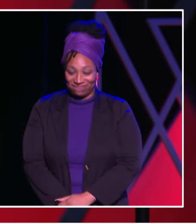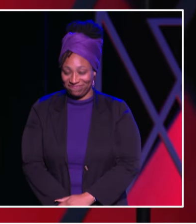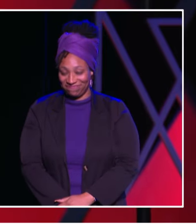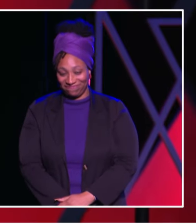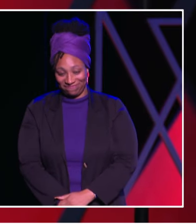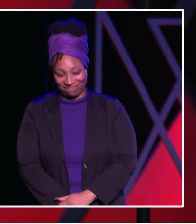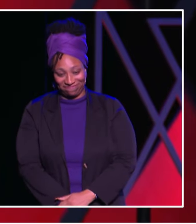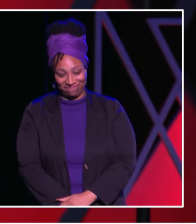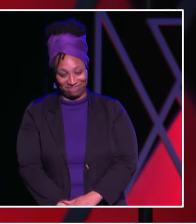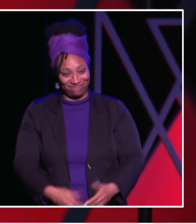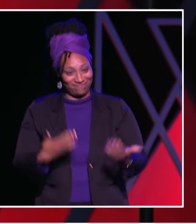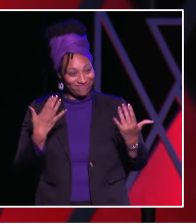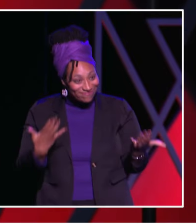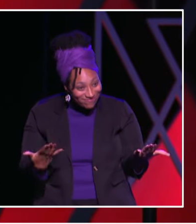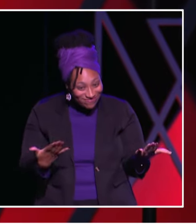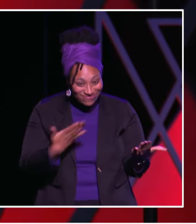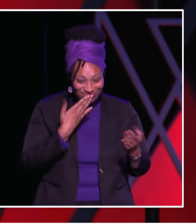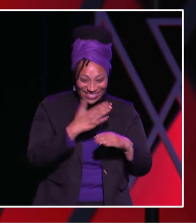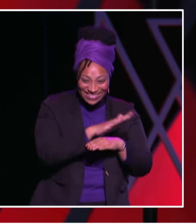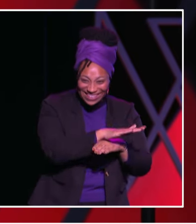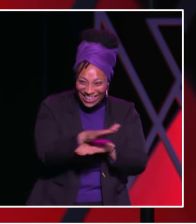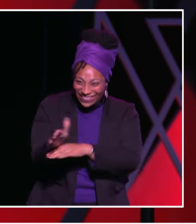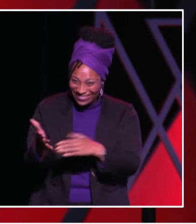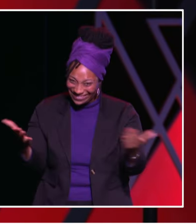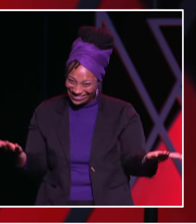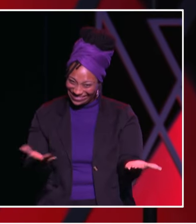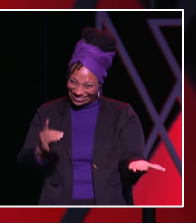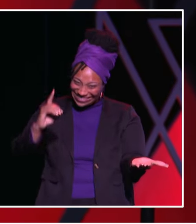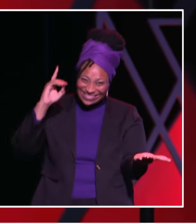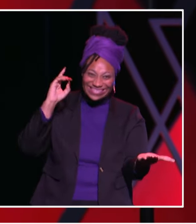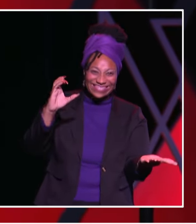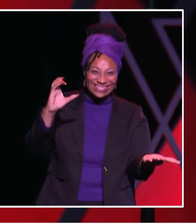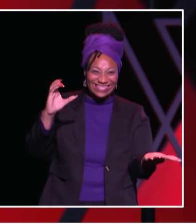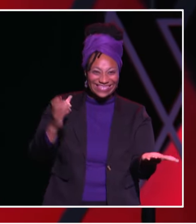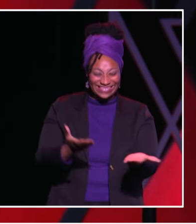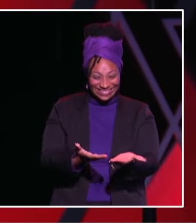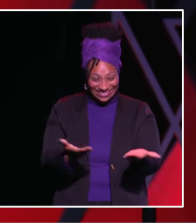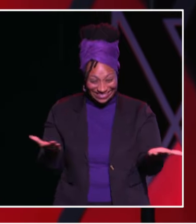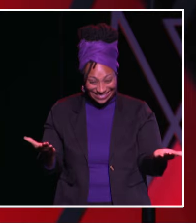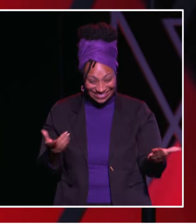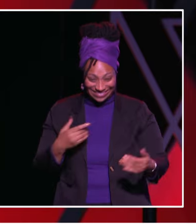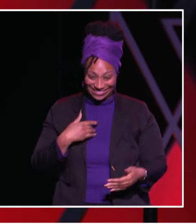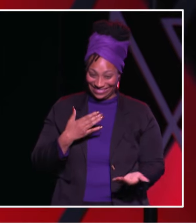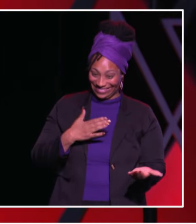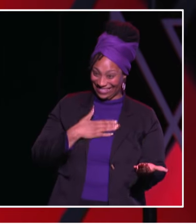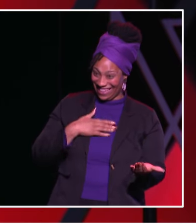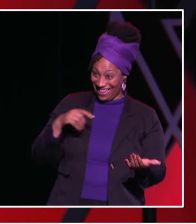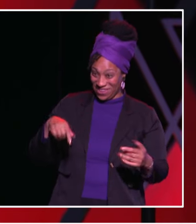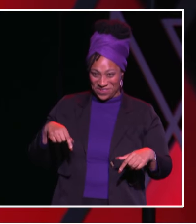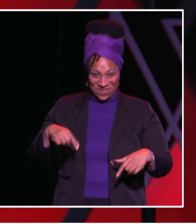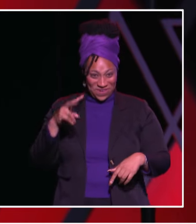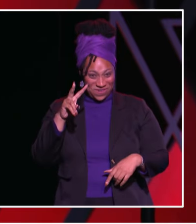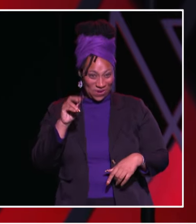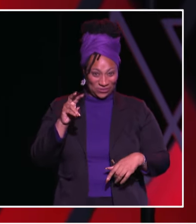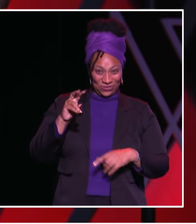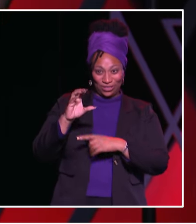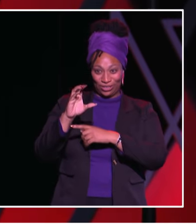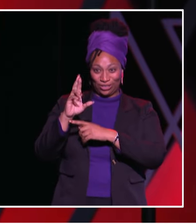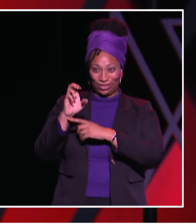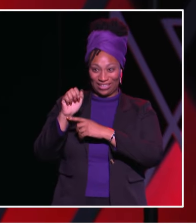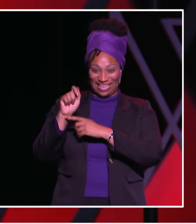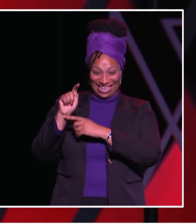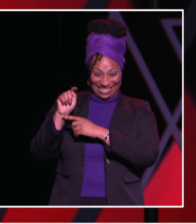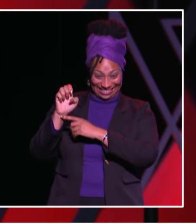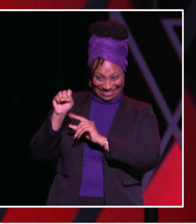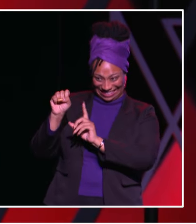Good evening, D.C. Happy 202 Creates Month. This is 202